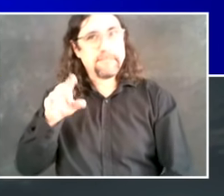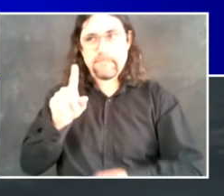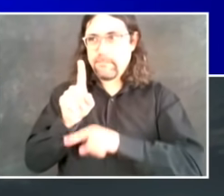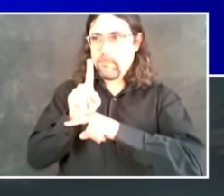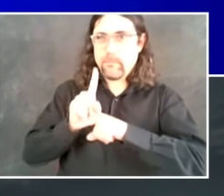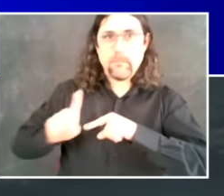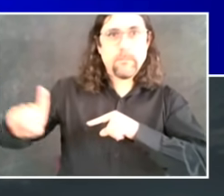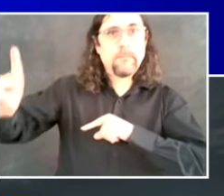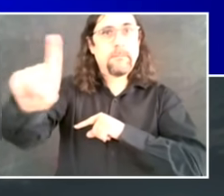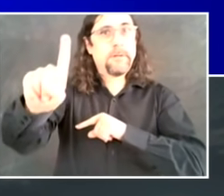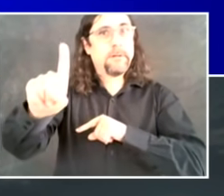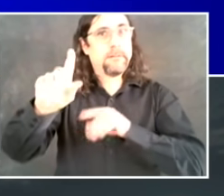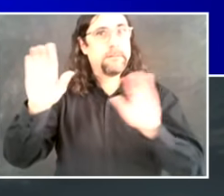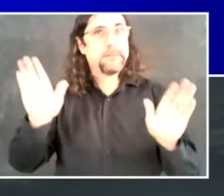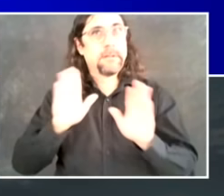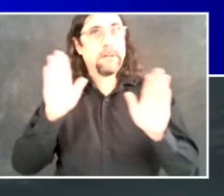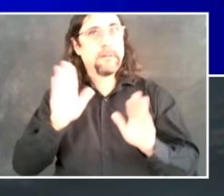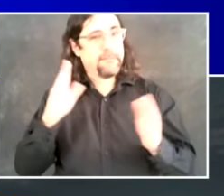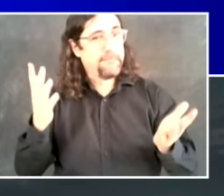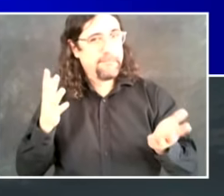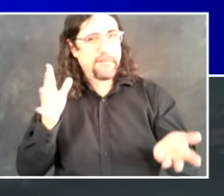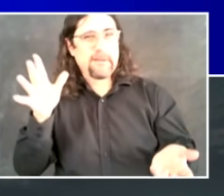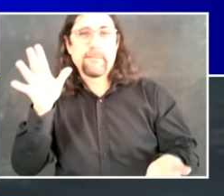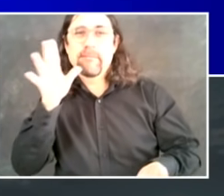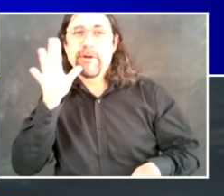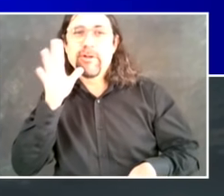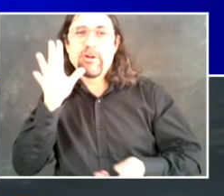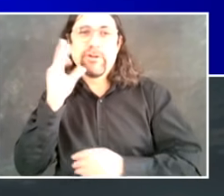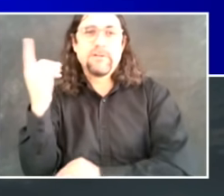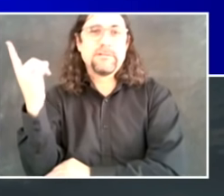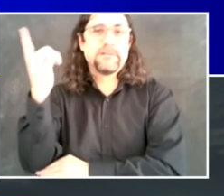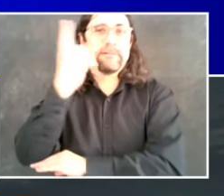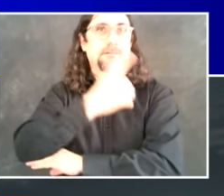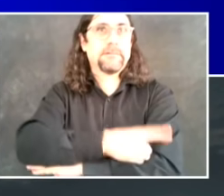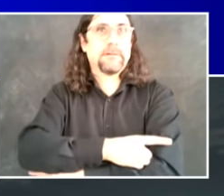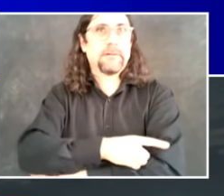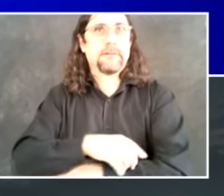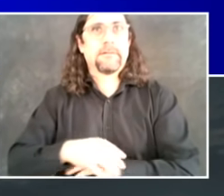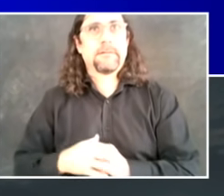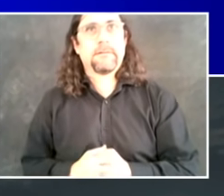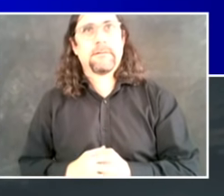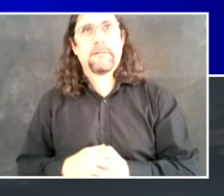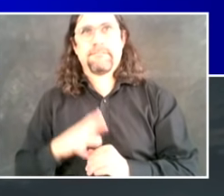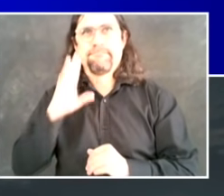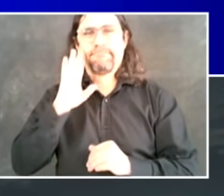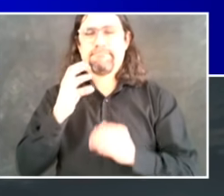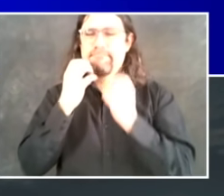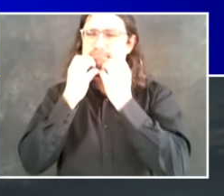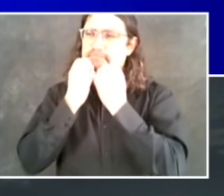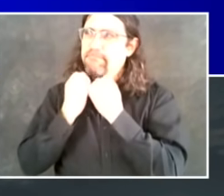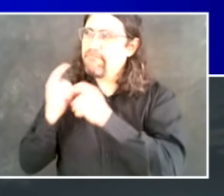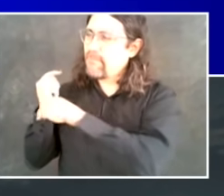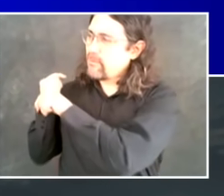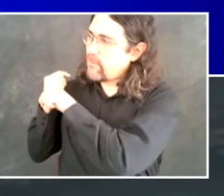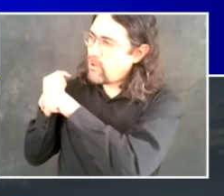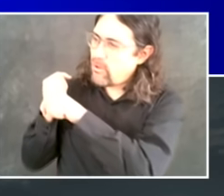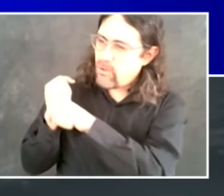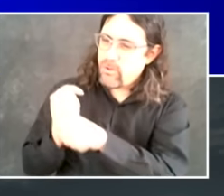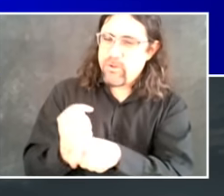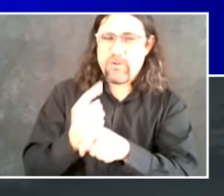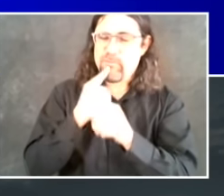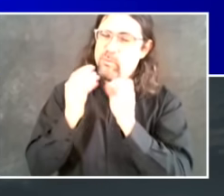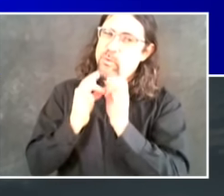a day that we cherish in our family. It's a day when everyone remembers to express their